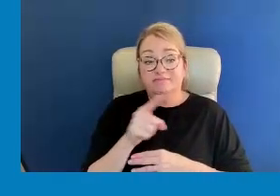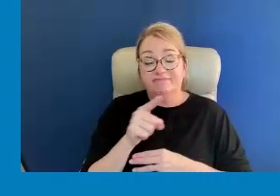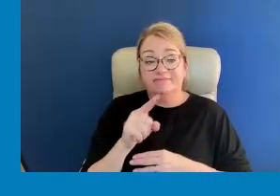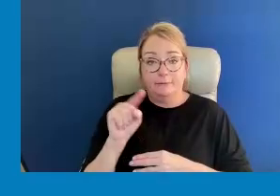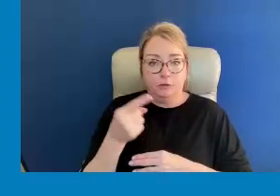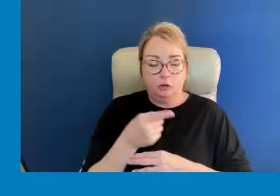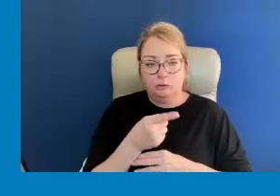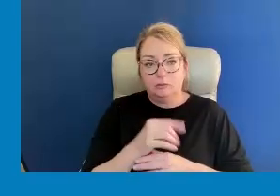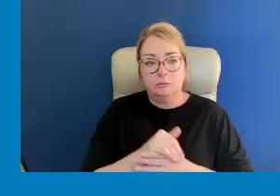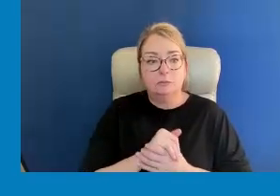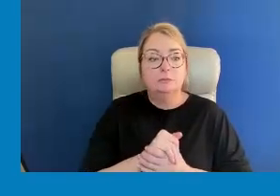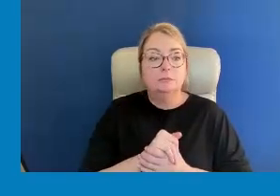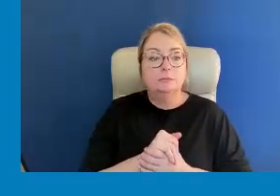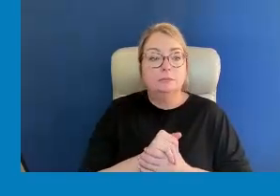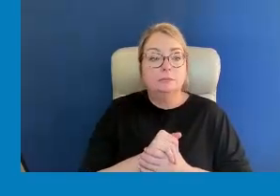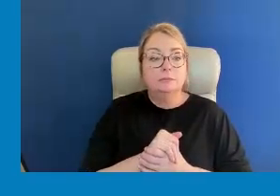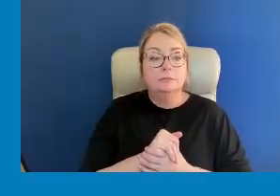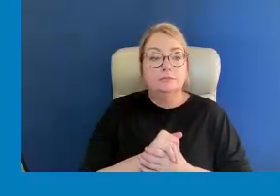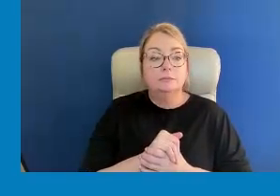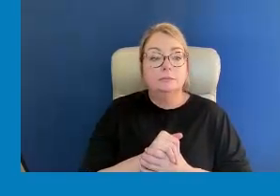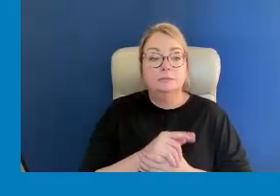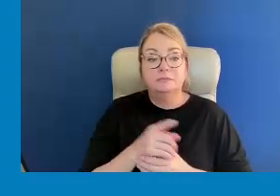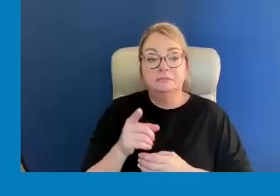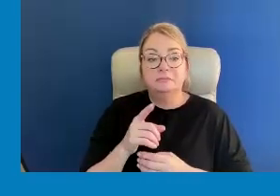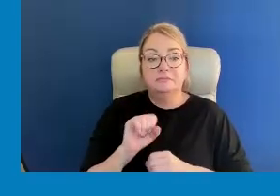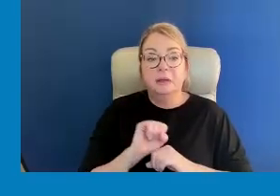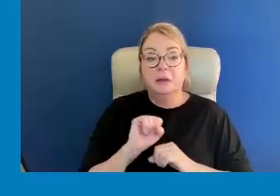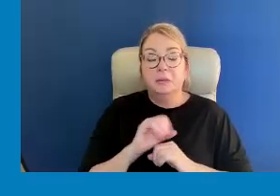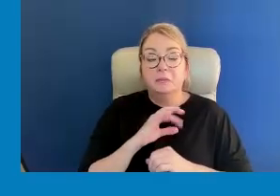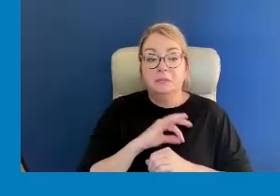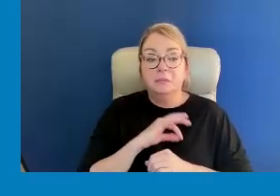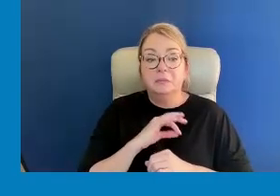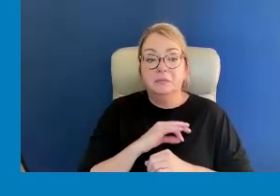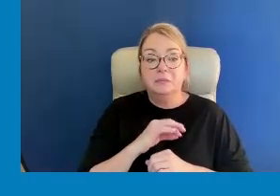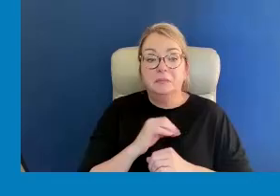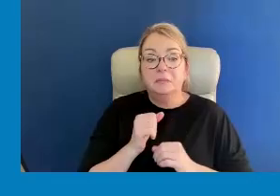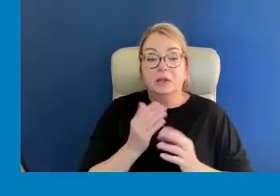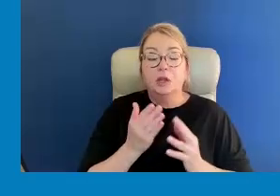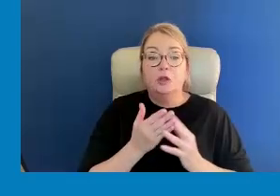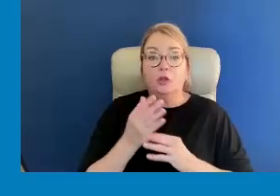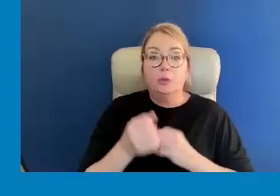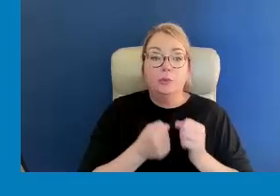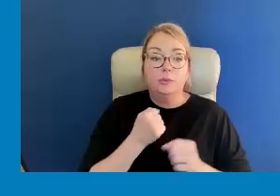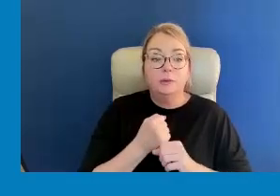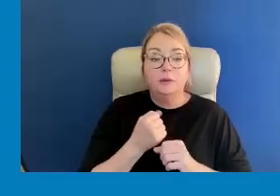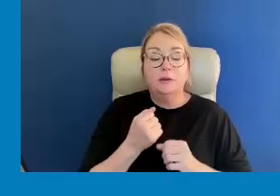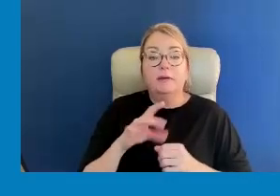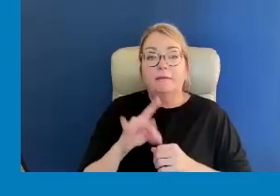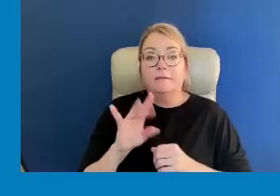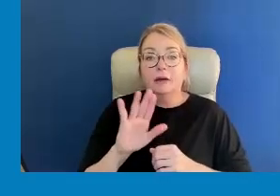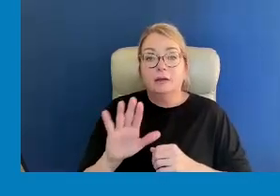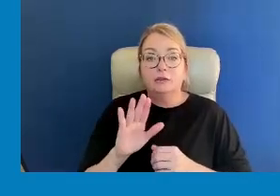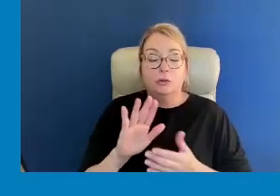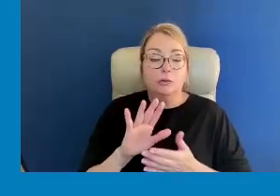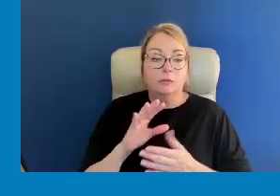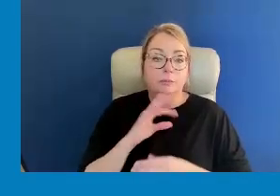scccd.edu/open enrollment. Employee benefits, this is where you can go throughout the year outside of open enrollment to find any of your employee benefit